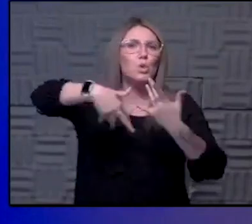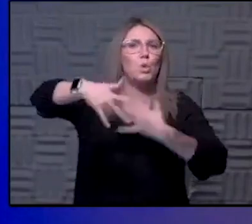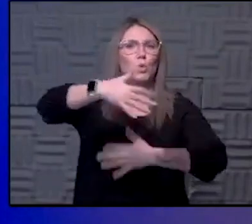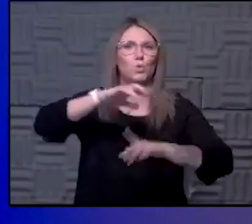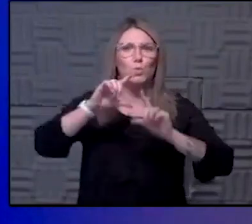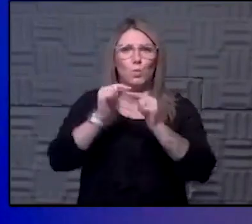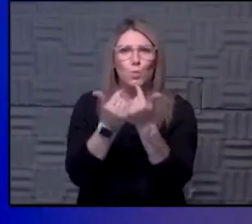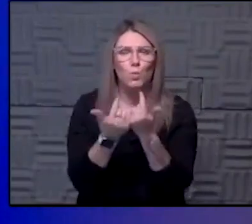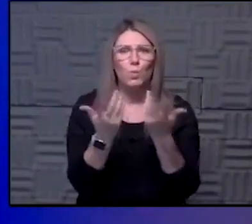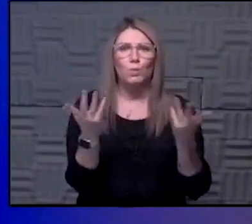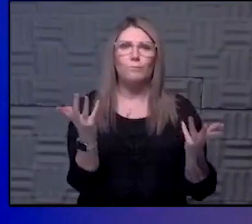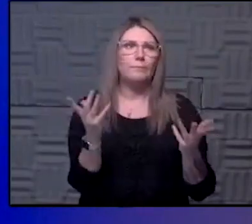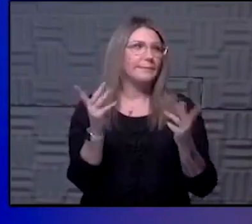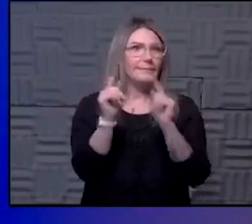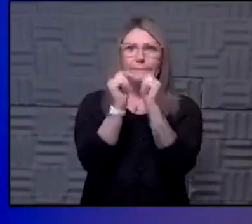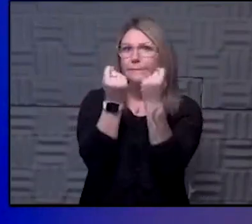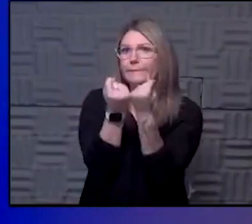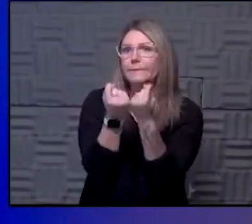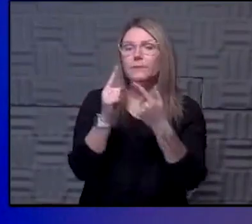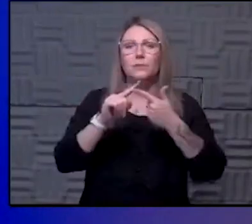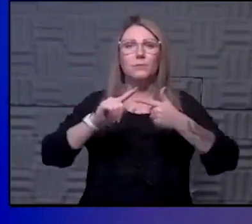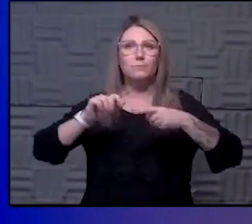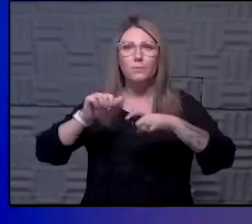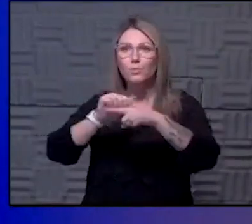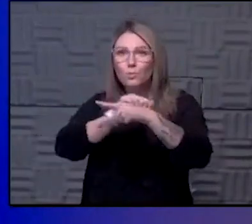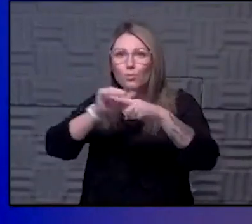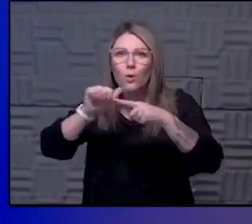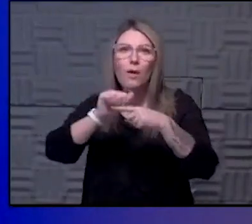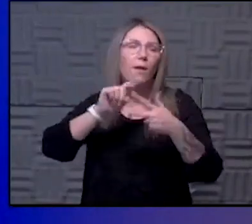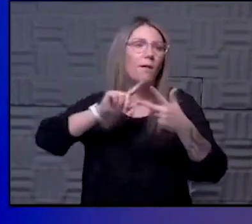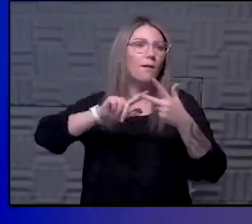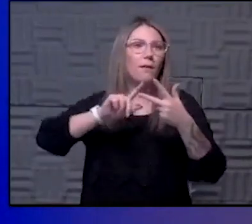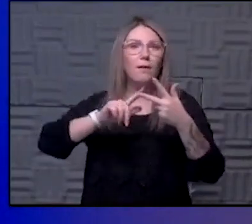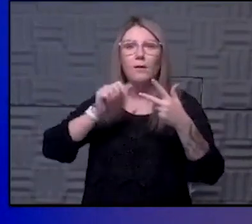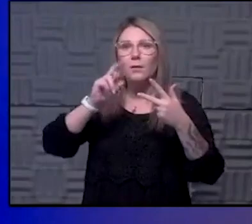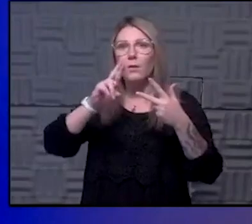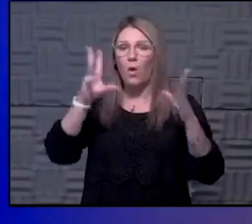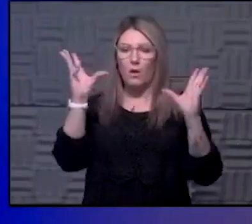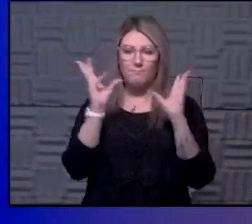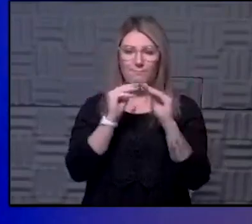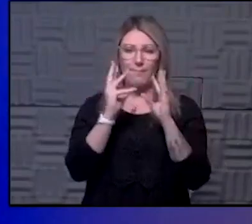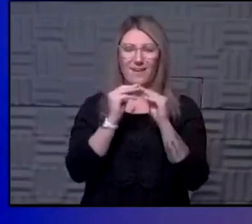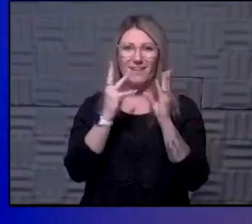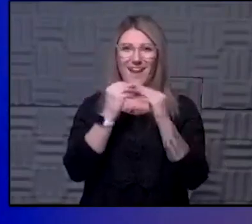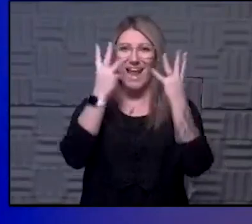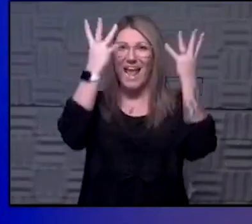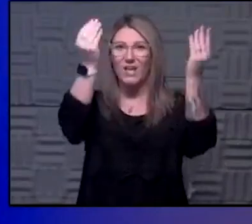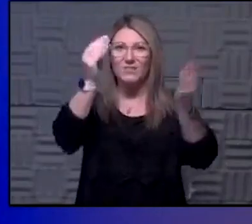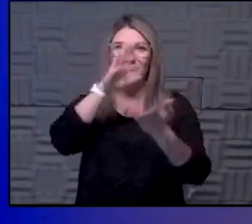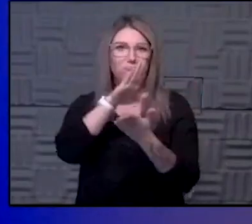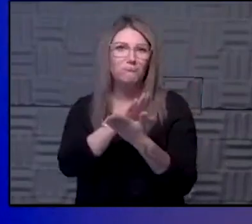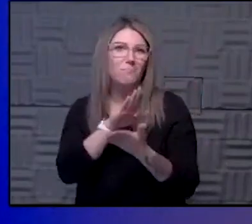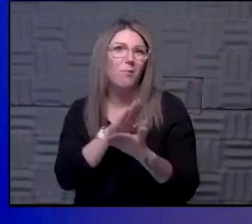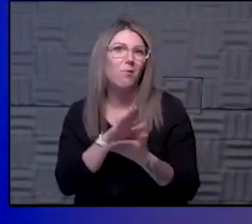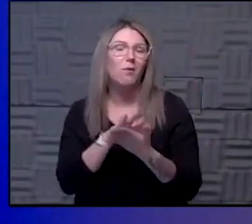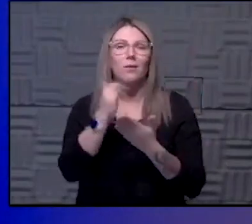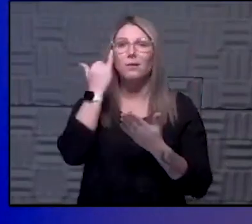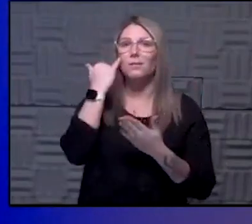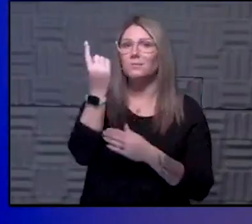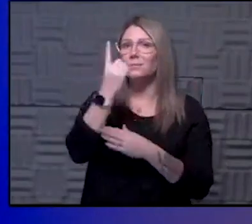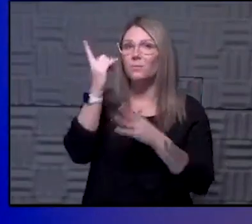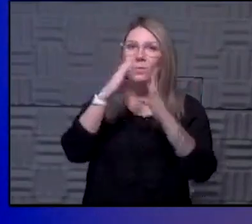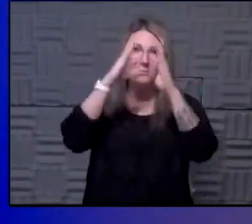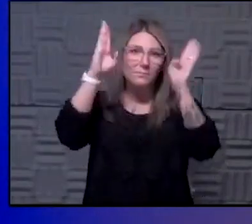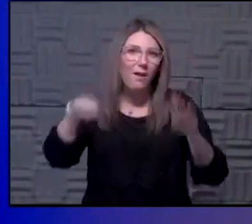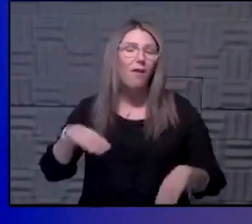whether it's teams or practices or getting together, meeting outside of school somewhere, whether it's at people's houses or